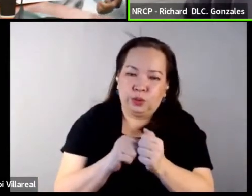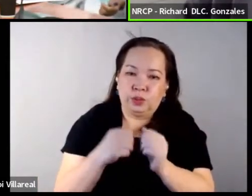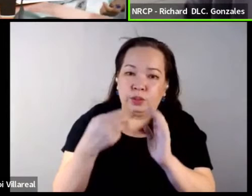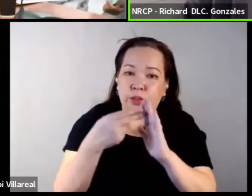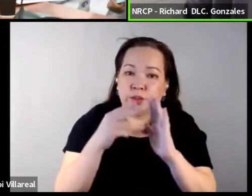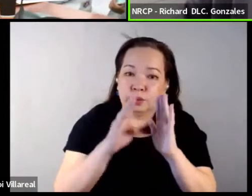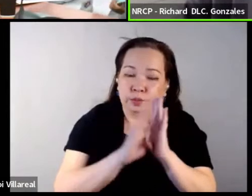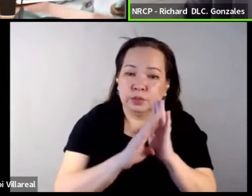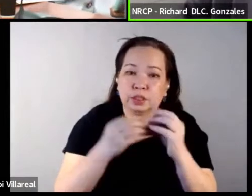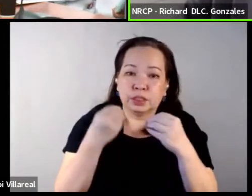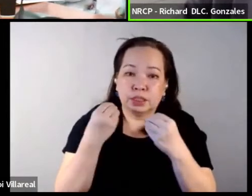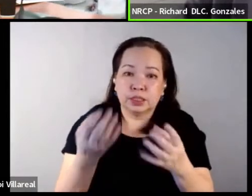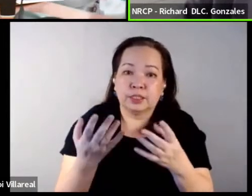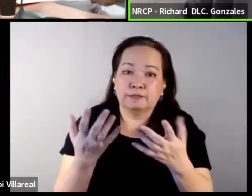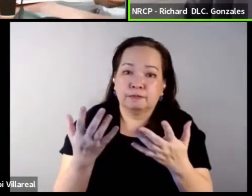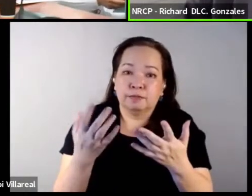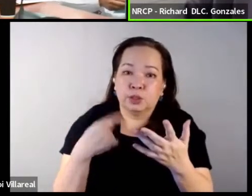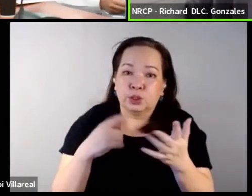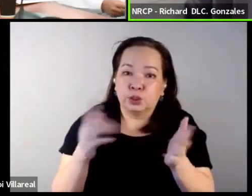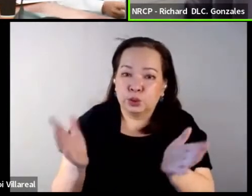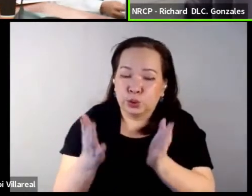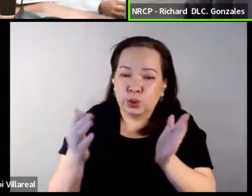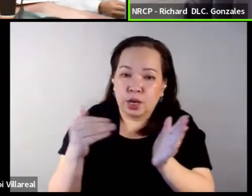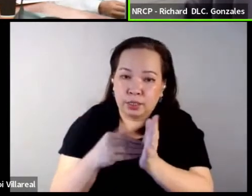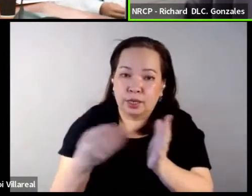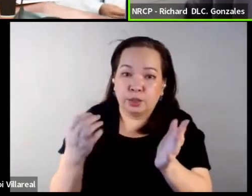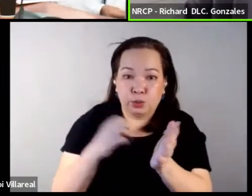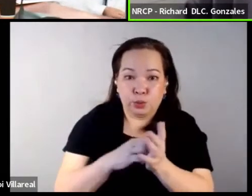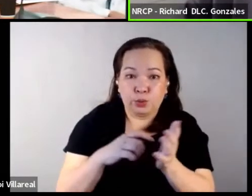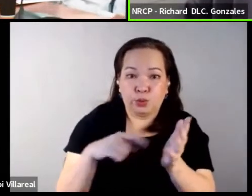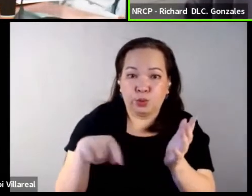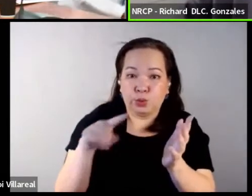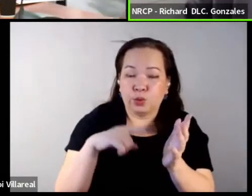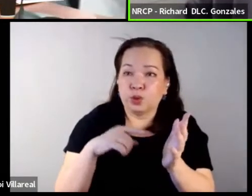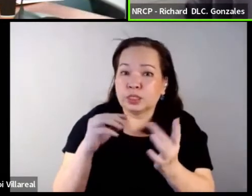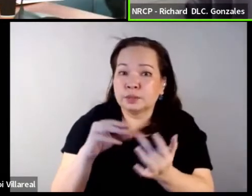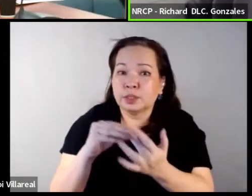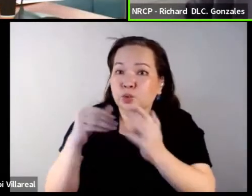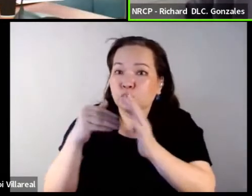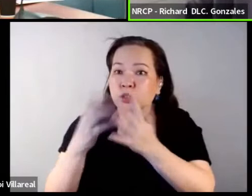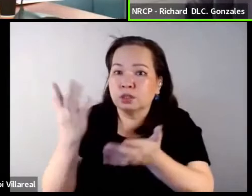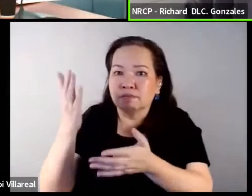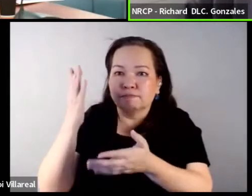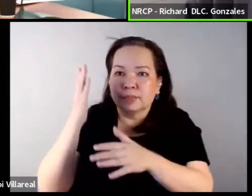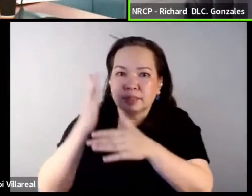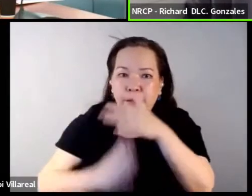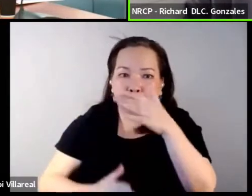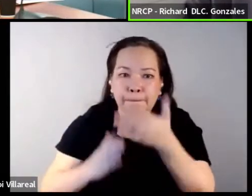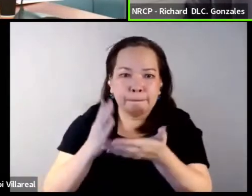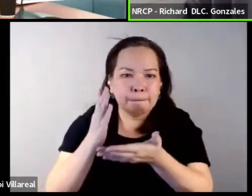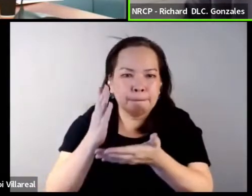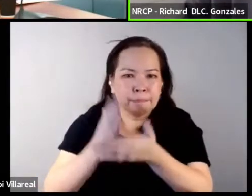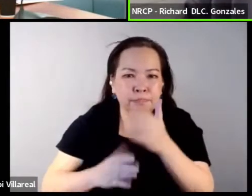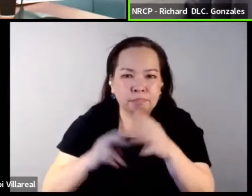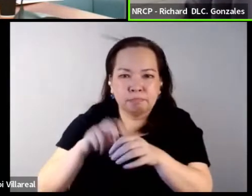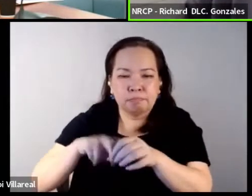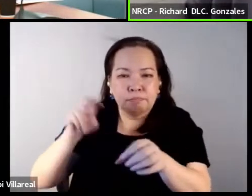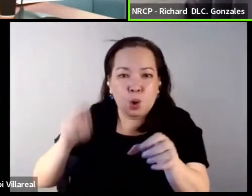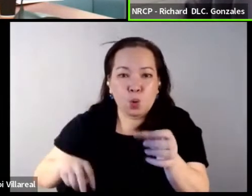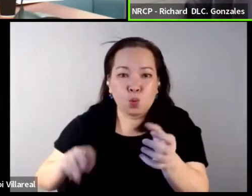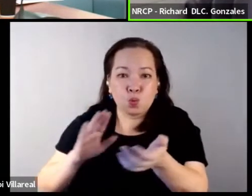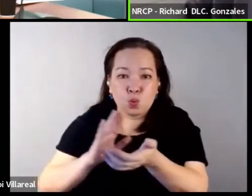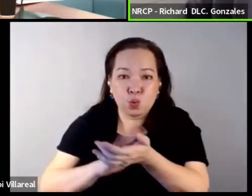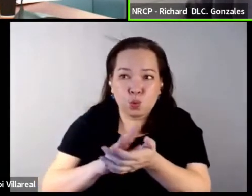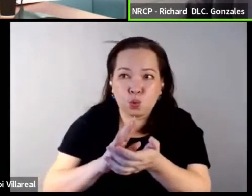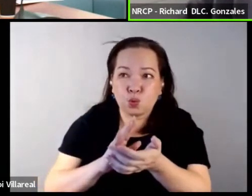an initiative to encourage re-enrollment, especially those students who drop out during the pandemic and are at risk of